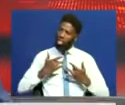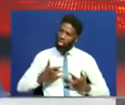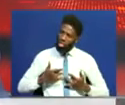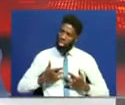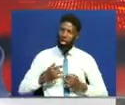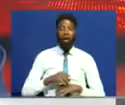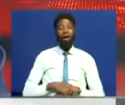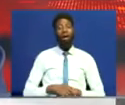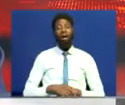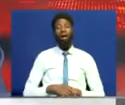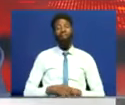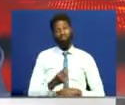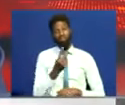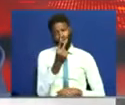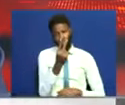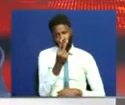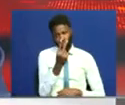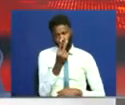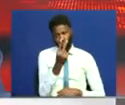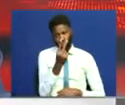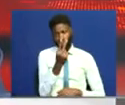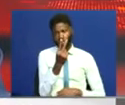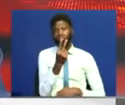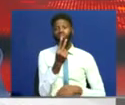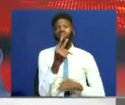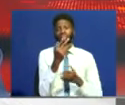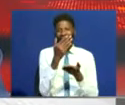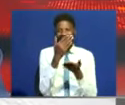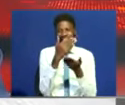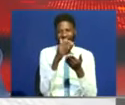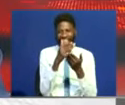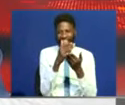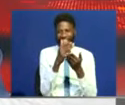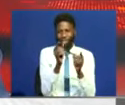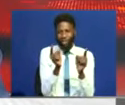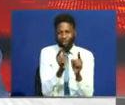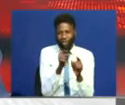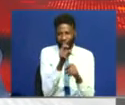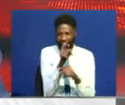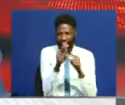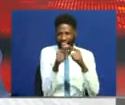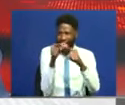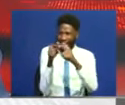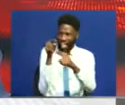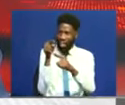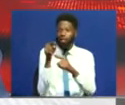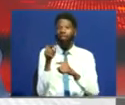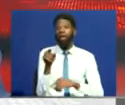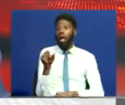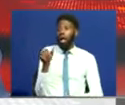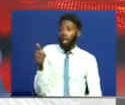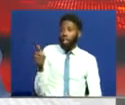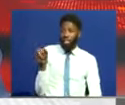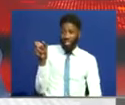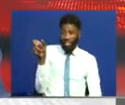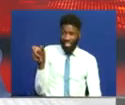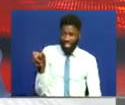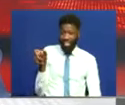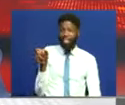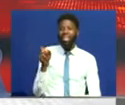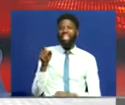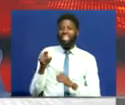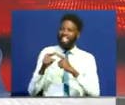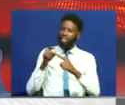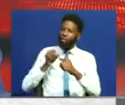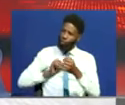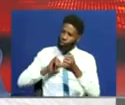have somebody who just killed his wife, mm, girlfriend in the house, mm, and the person walks away.